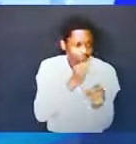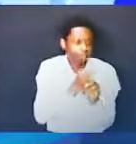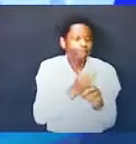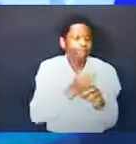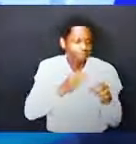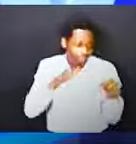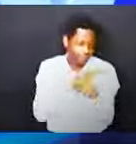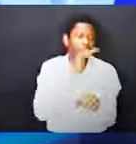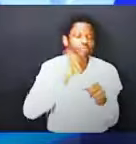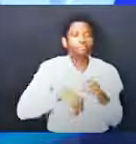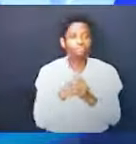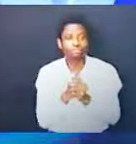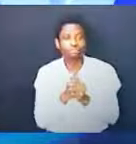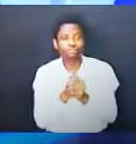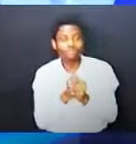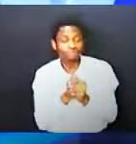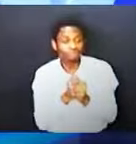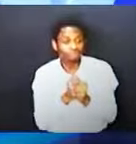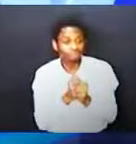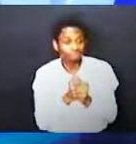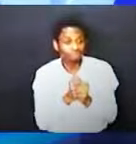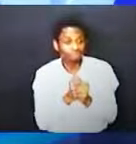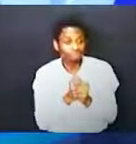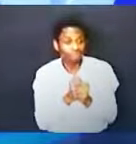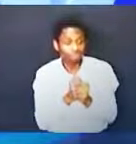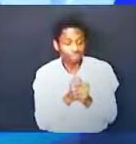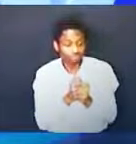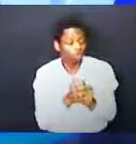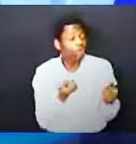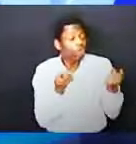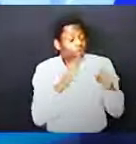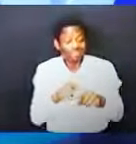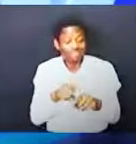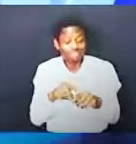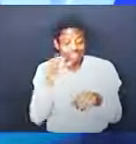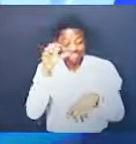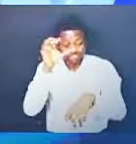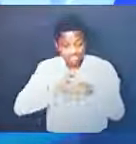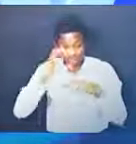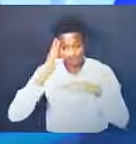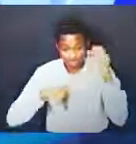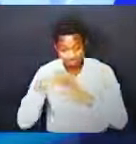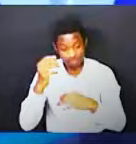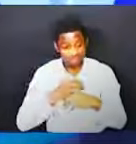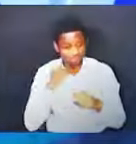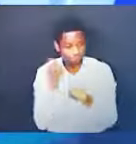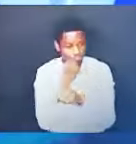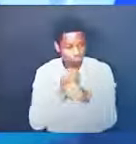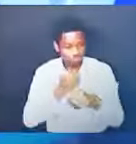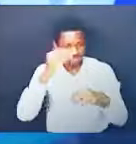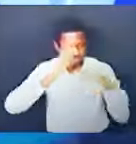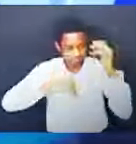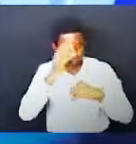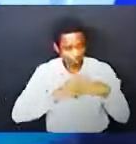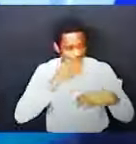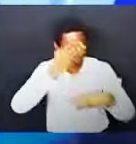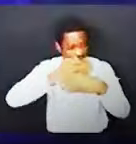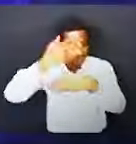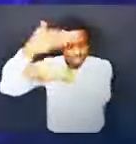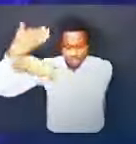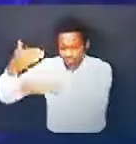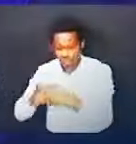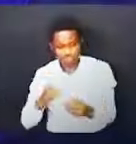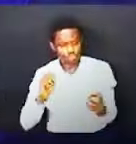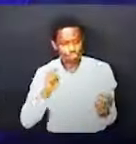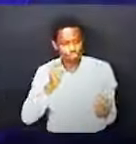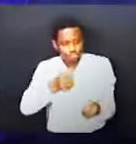Now, when the temple replaces the tabernacle, the Bible says that the glory of God once again entered